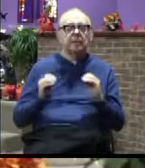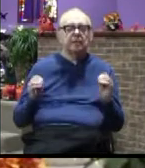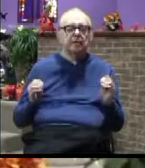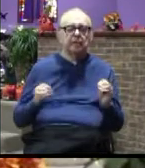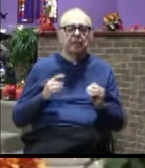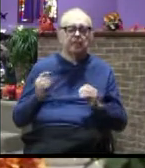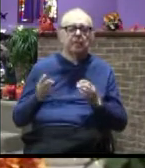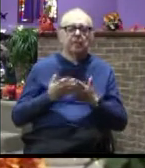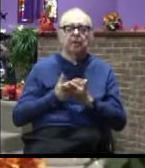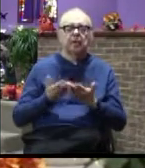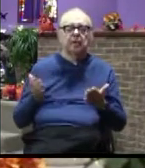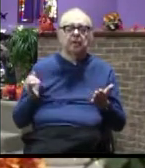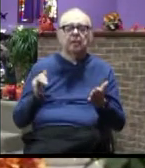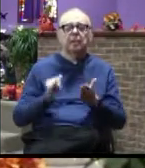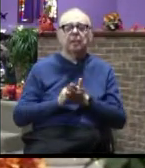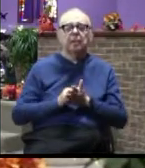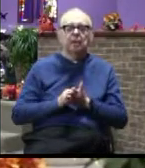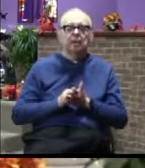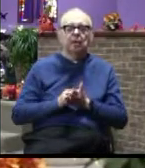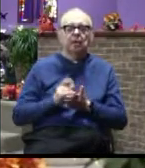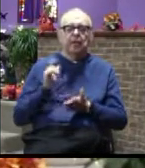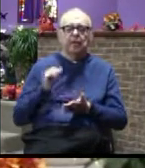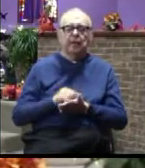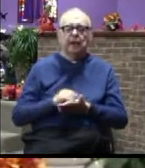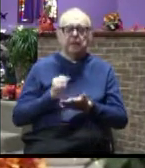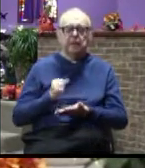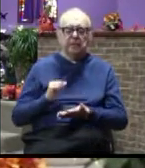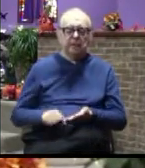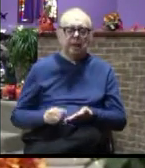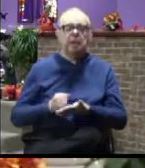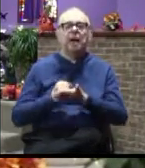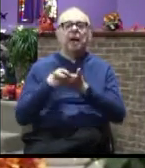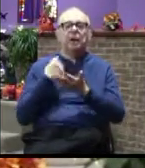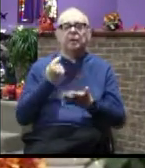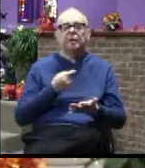the only thing that can help us